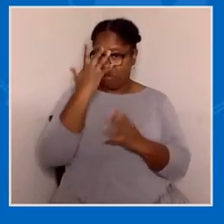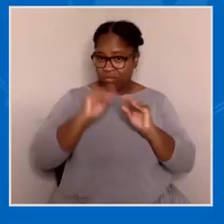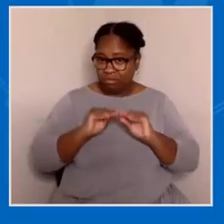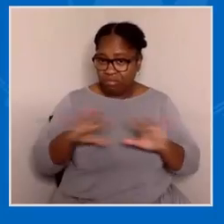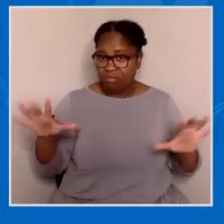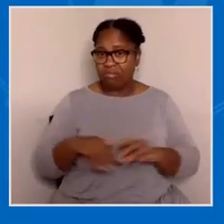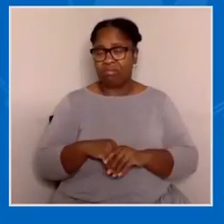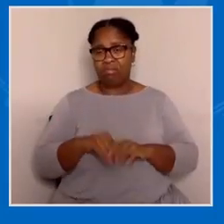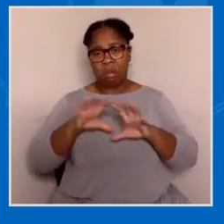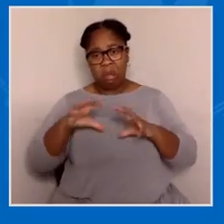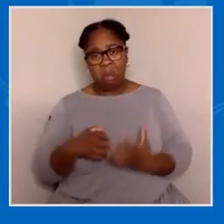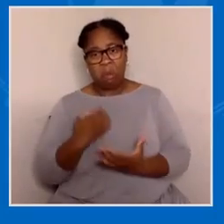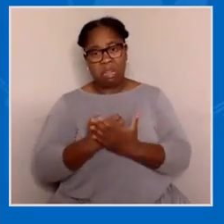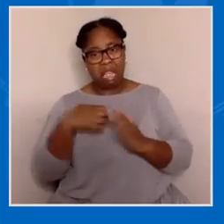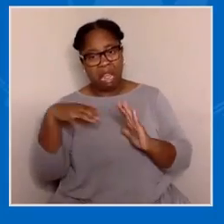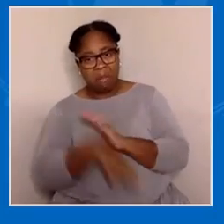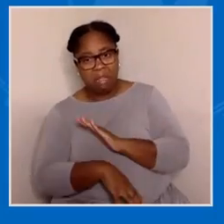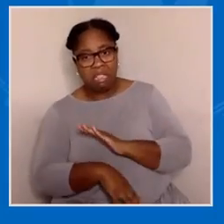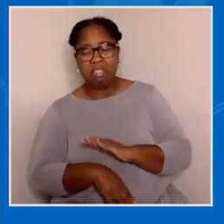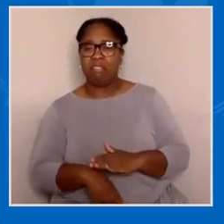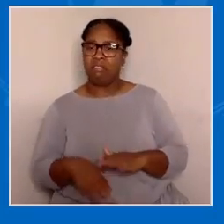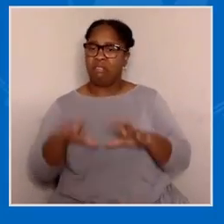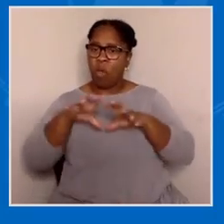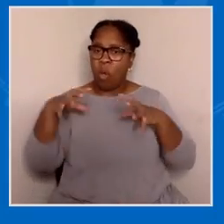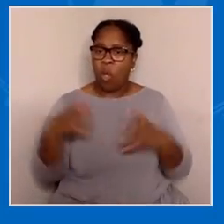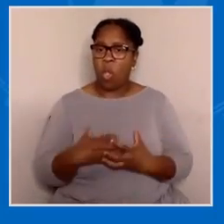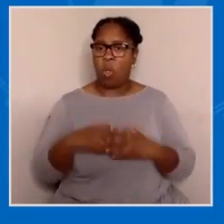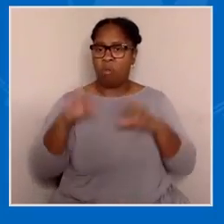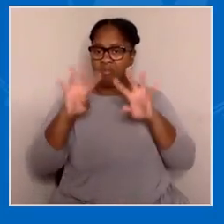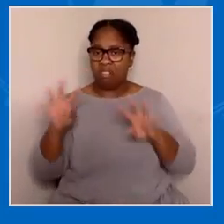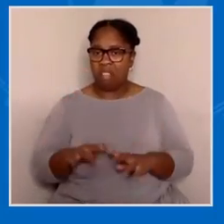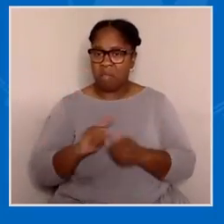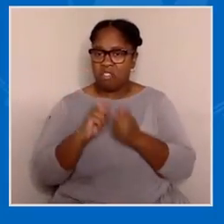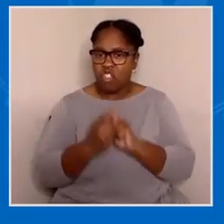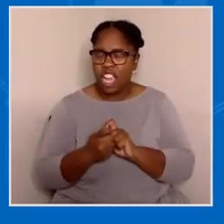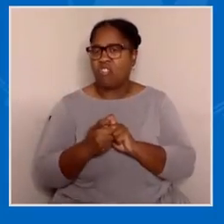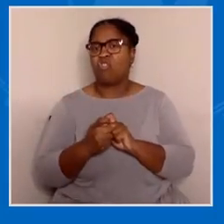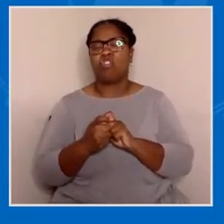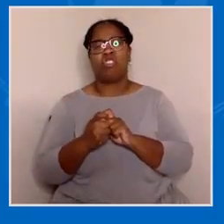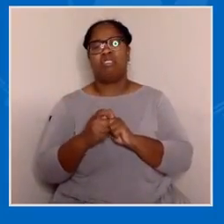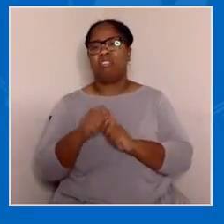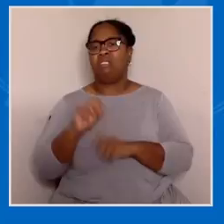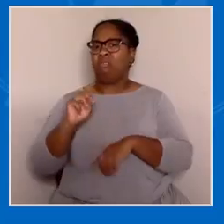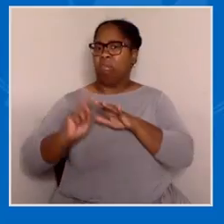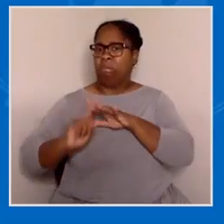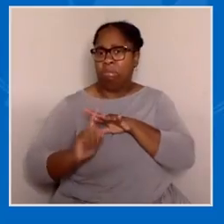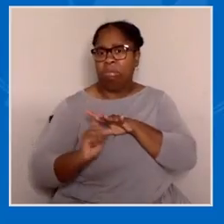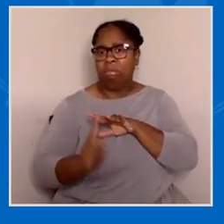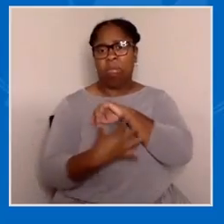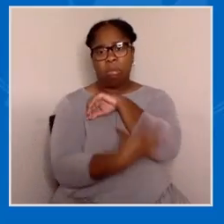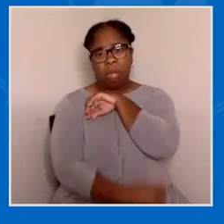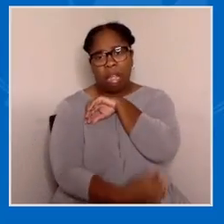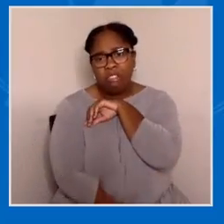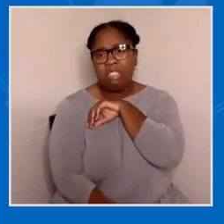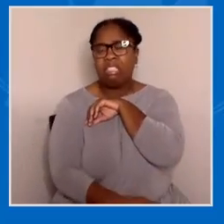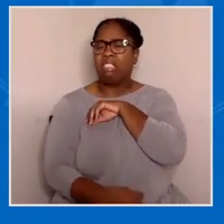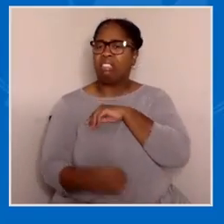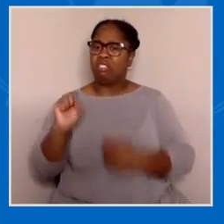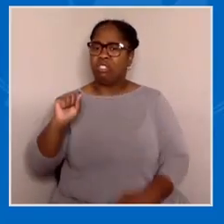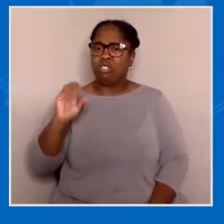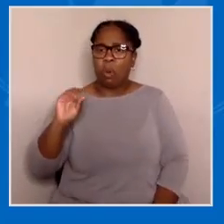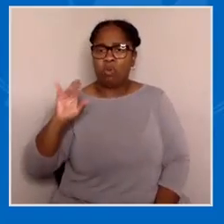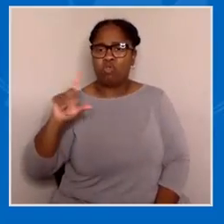global climate change crisis, mass migration and extreme poverty, social justice, are